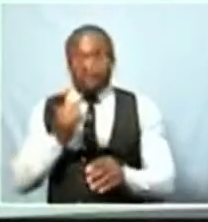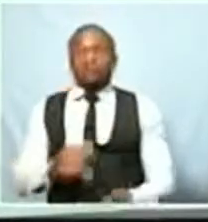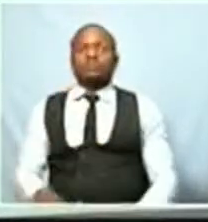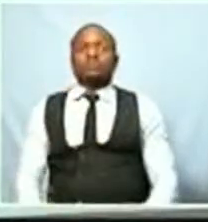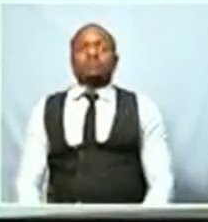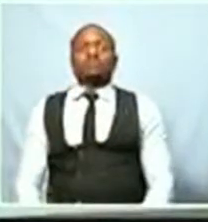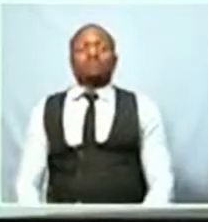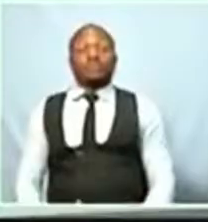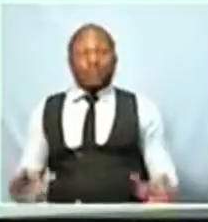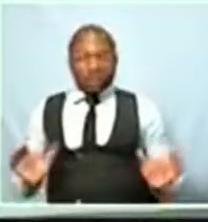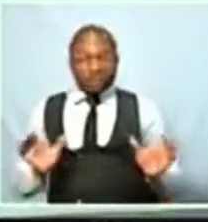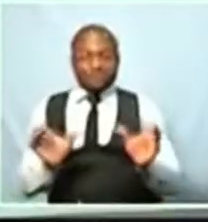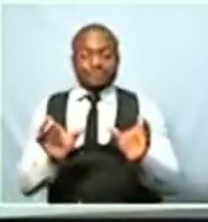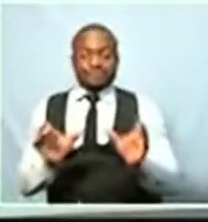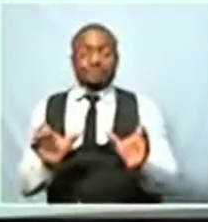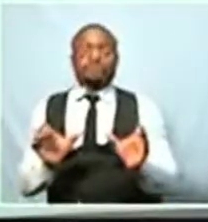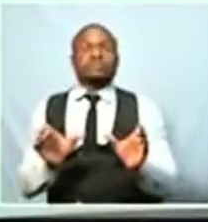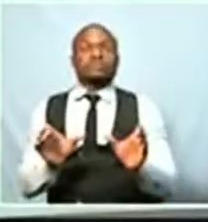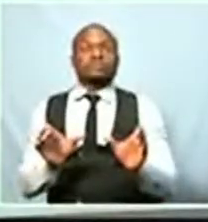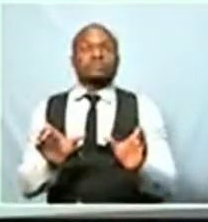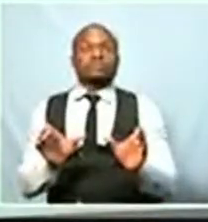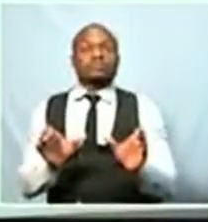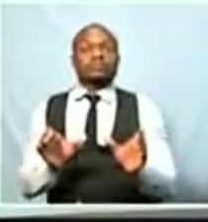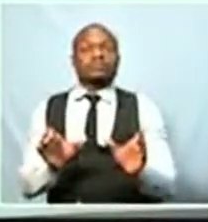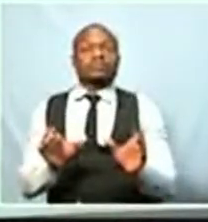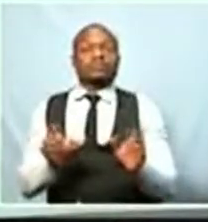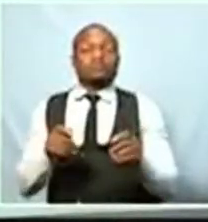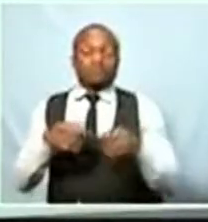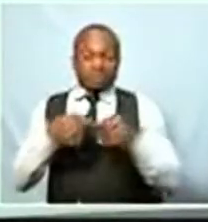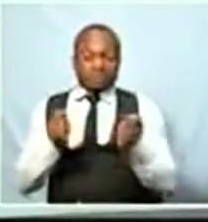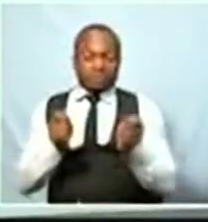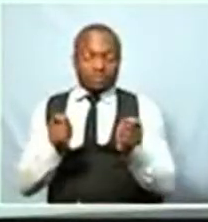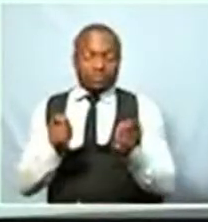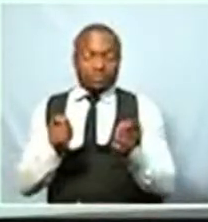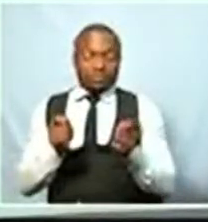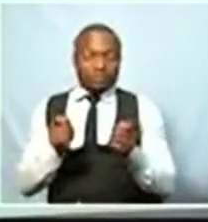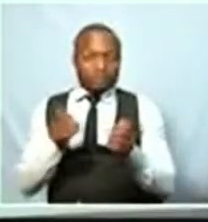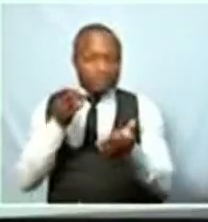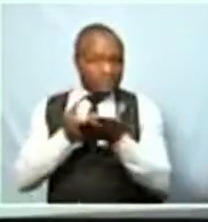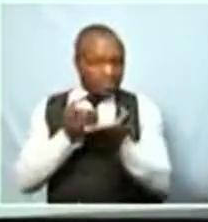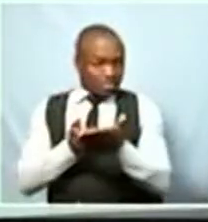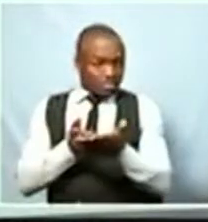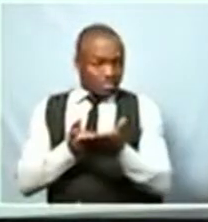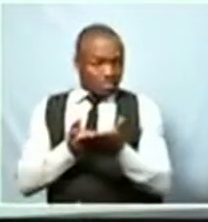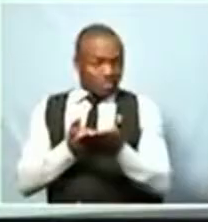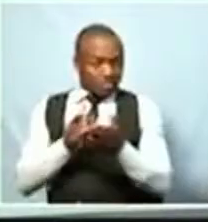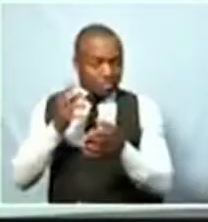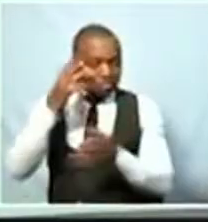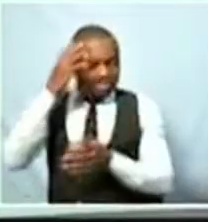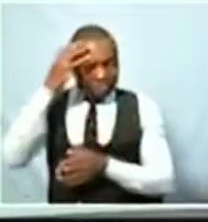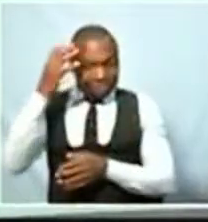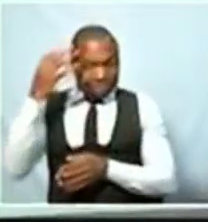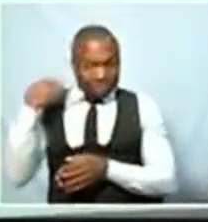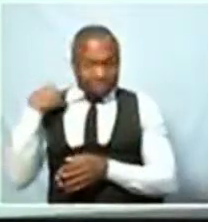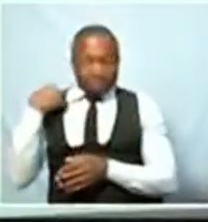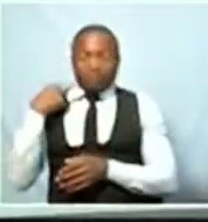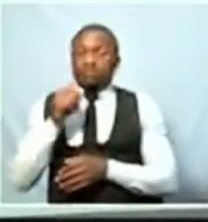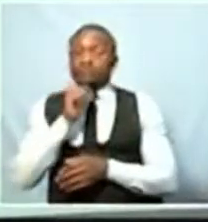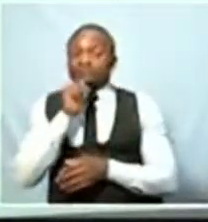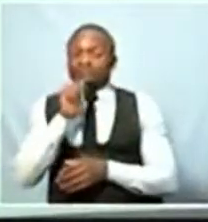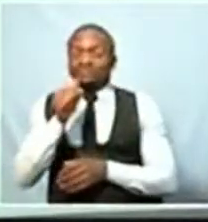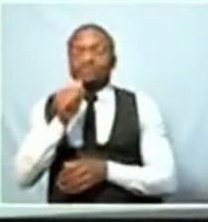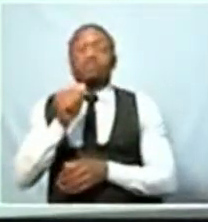I think we pushed for the operationalization of this, from the realization that the office has inadequately